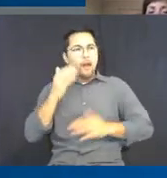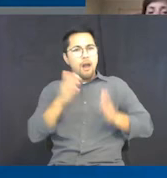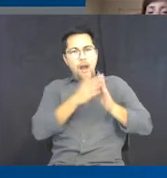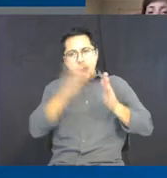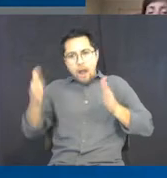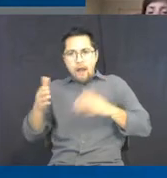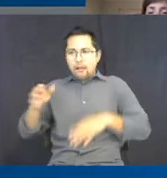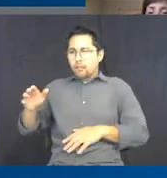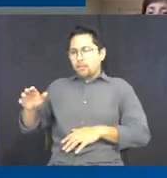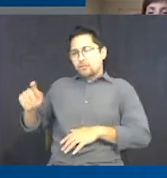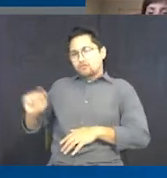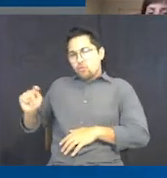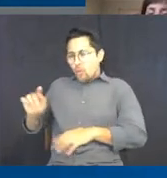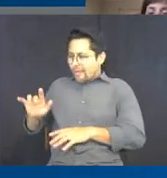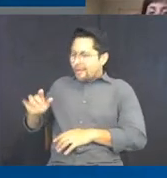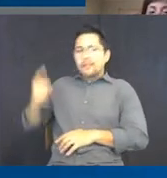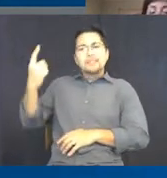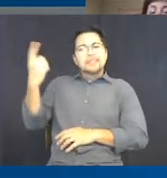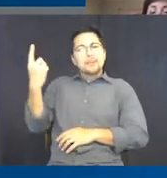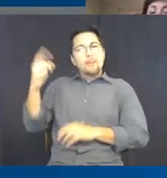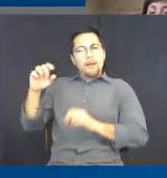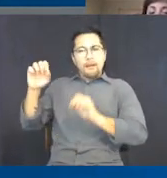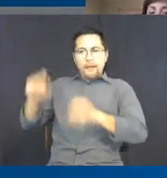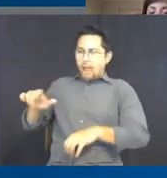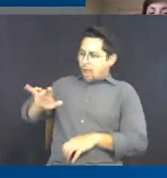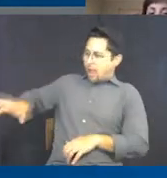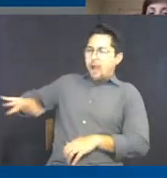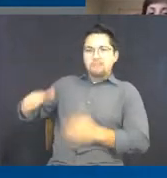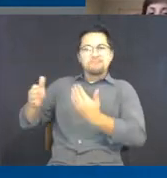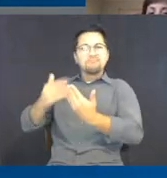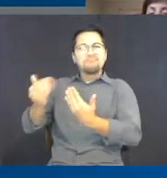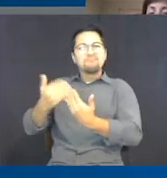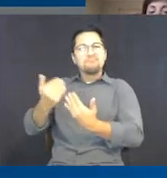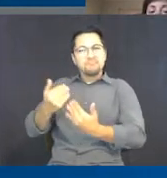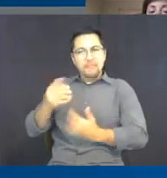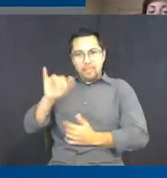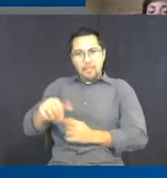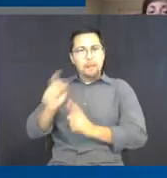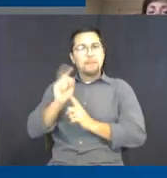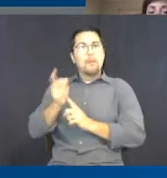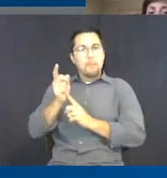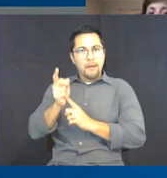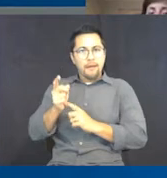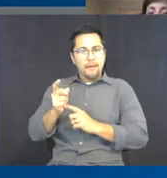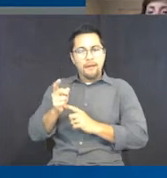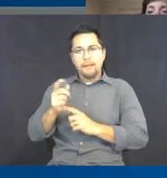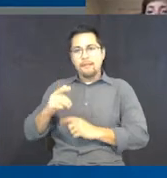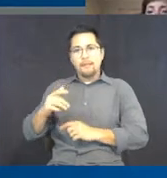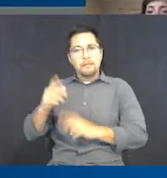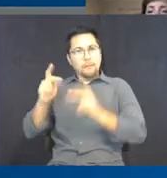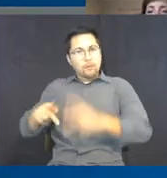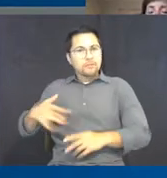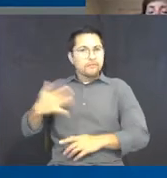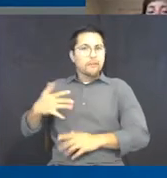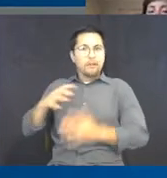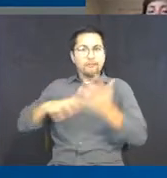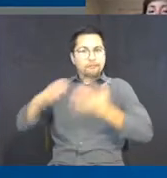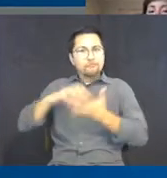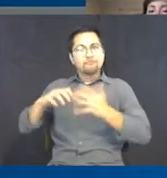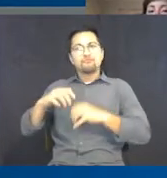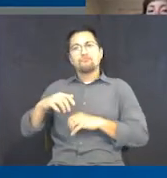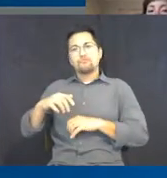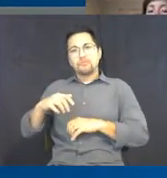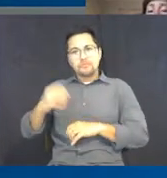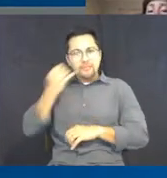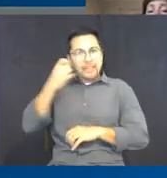PERS, Personal Emergency Response System, which some of you might be familiar with. And of course, with the PERS, that does get